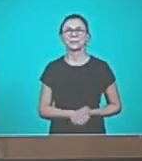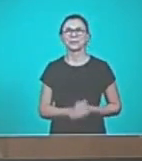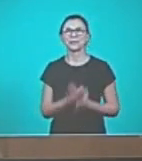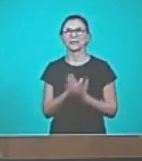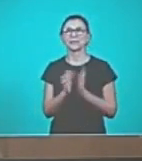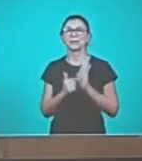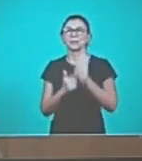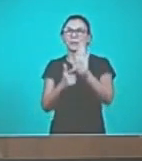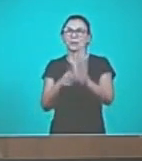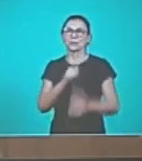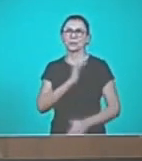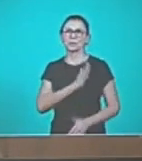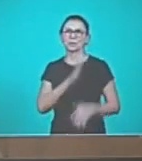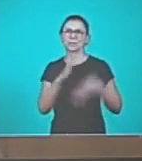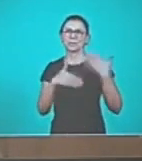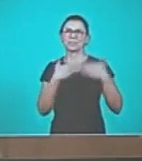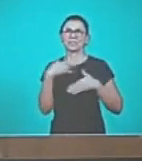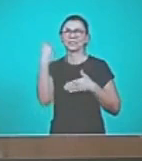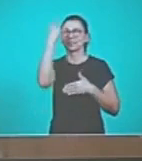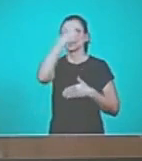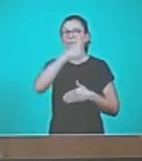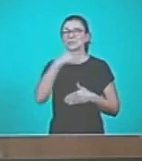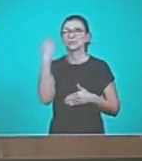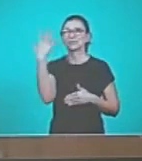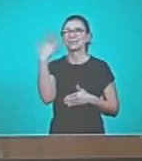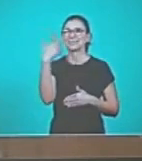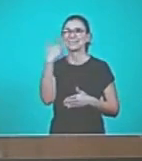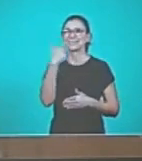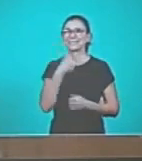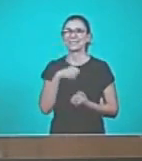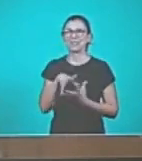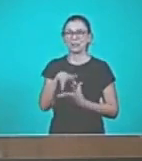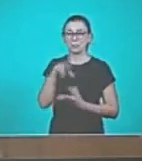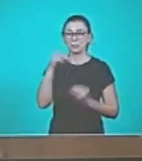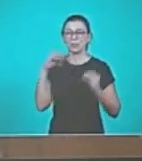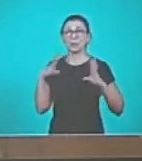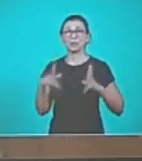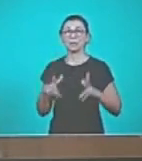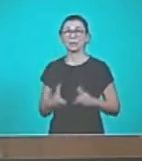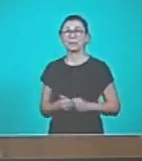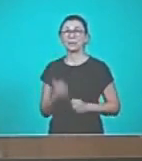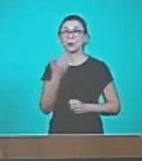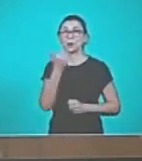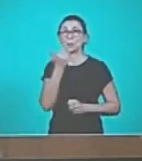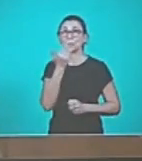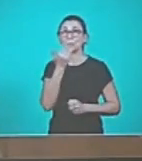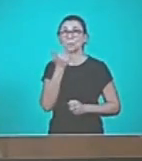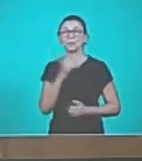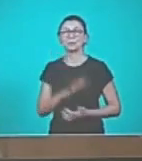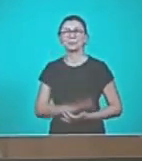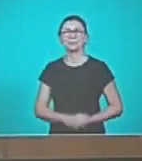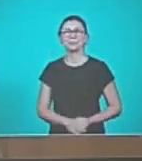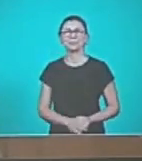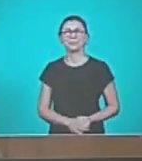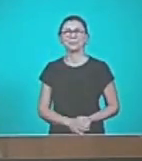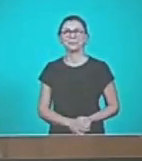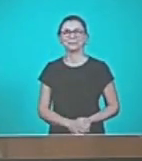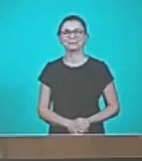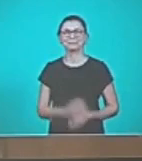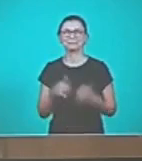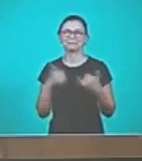this, a joyful heart brings beauty to the heart. And I tell you, clean